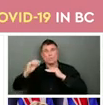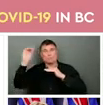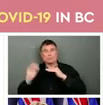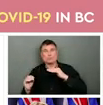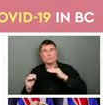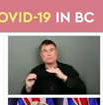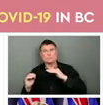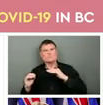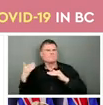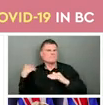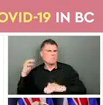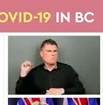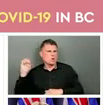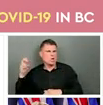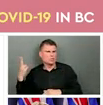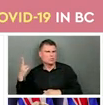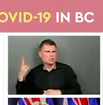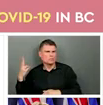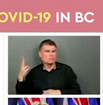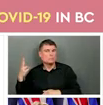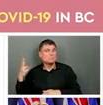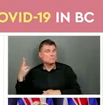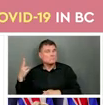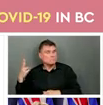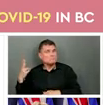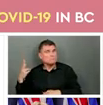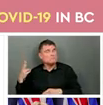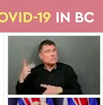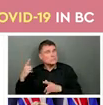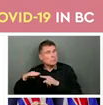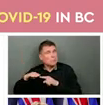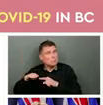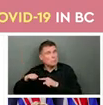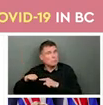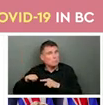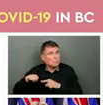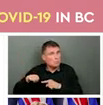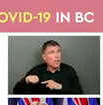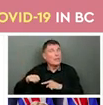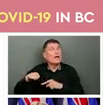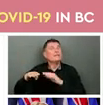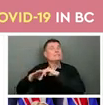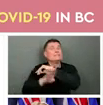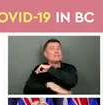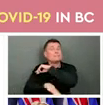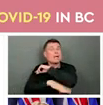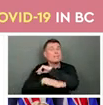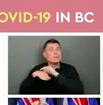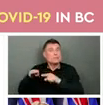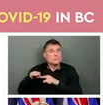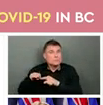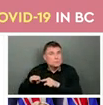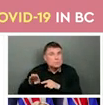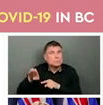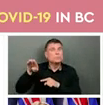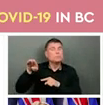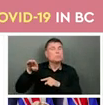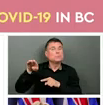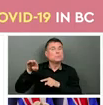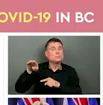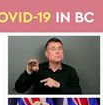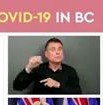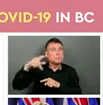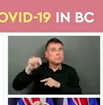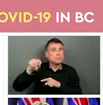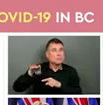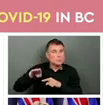relatively stable through to September. It increased a little bit in the study that we did